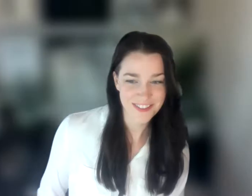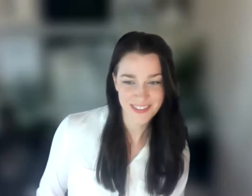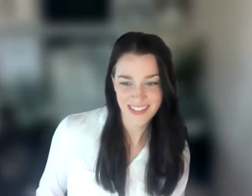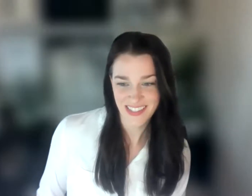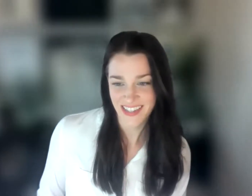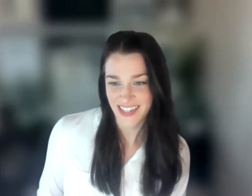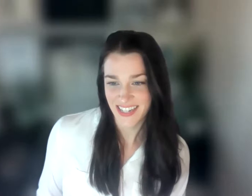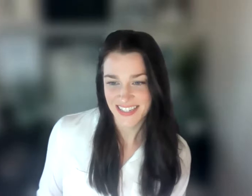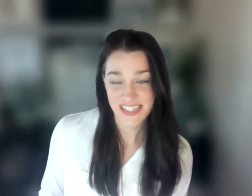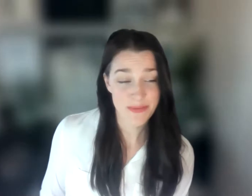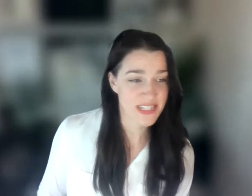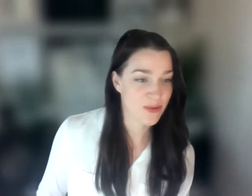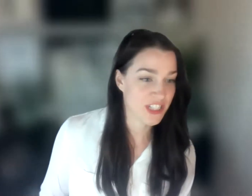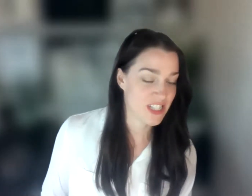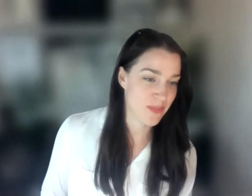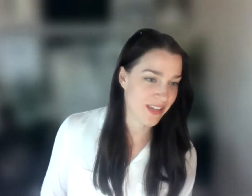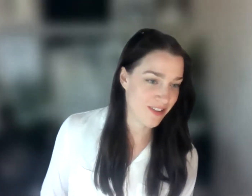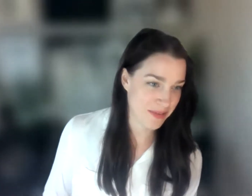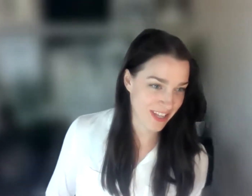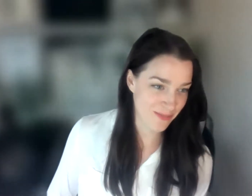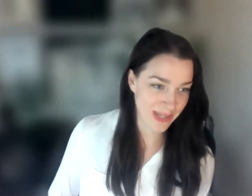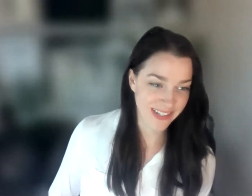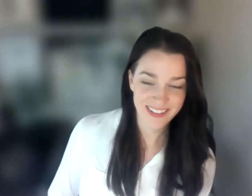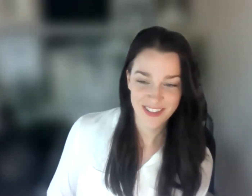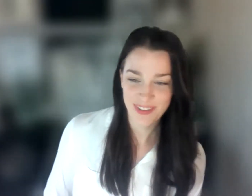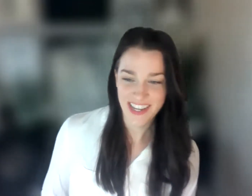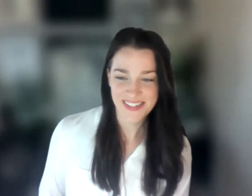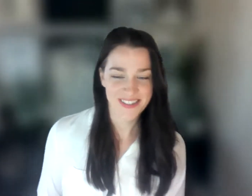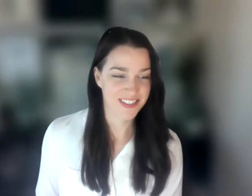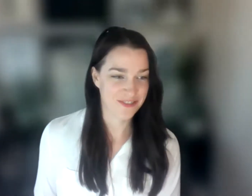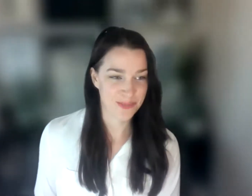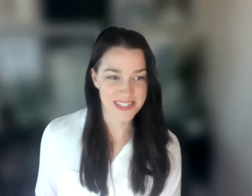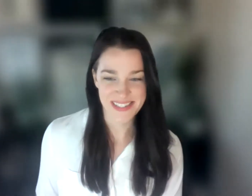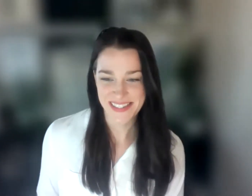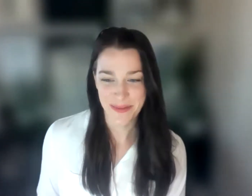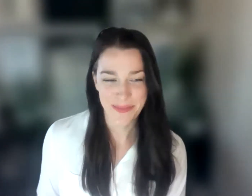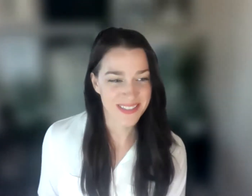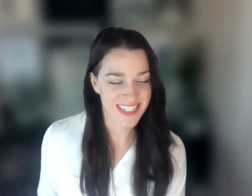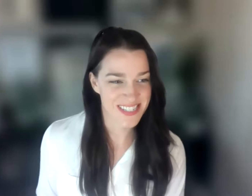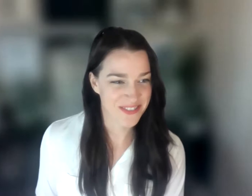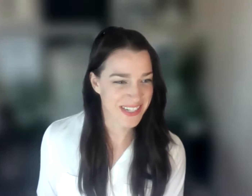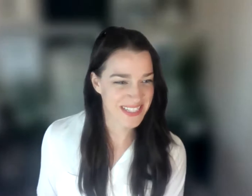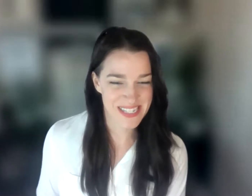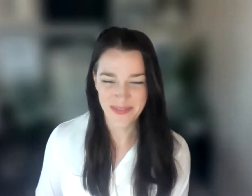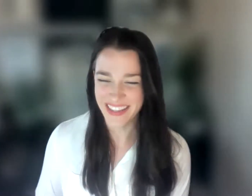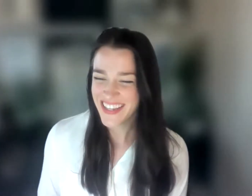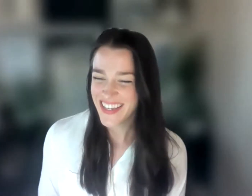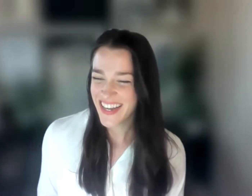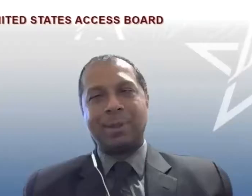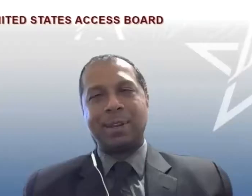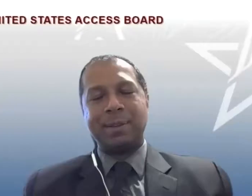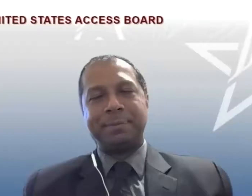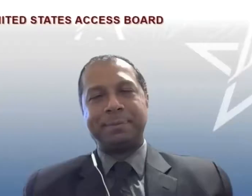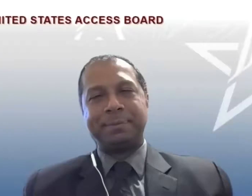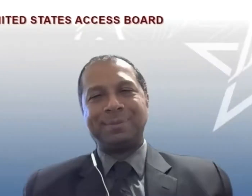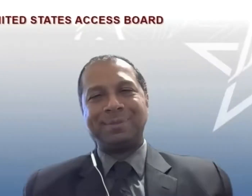Thank you. And some of these questions may already have been answered in different pieces, so I apologize if you're getting some. Oh no,